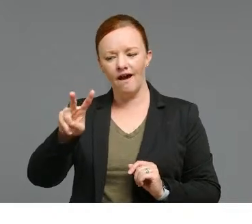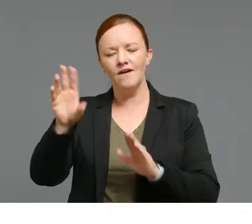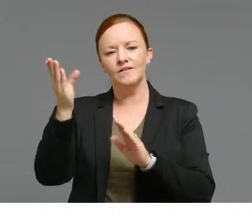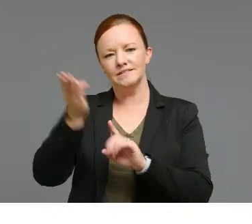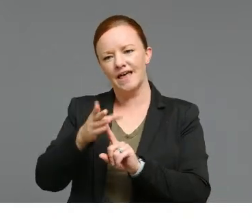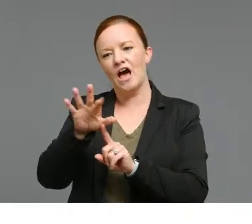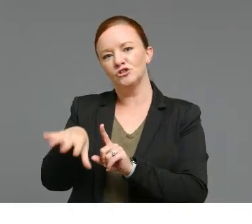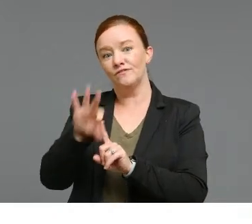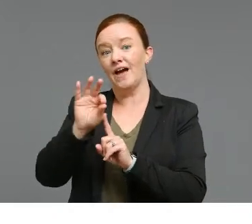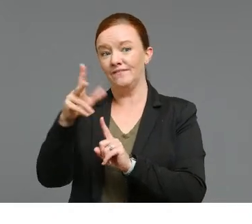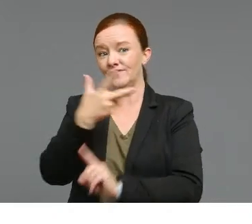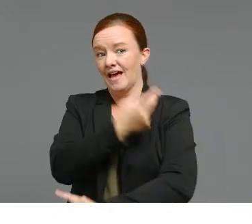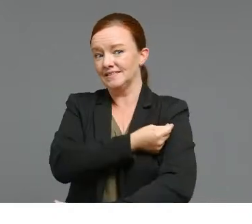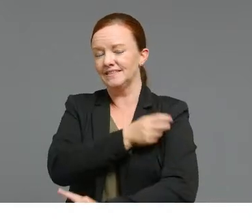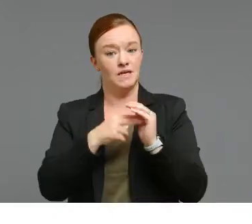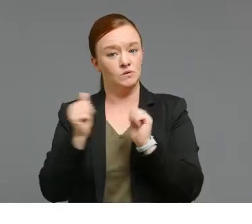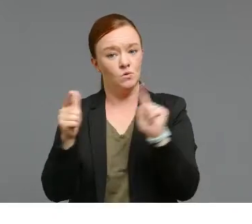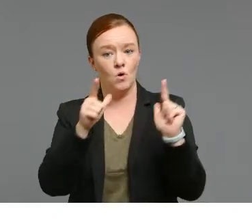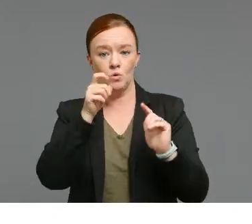sure that